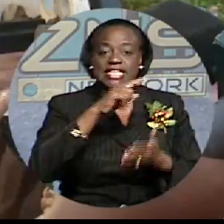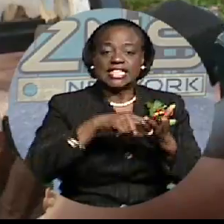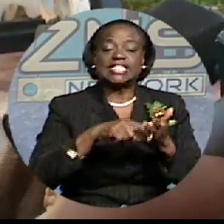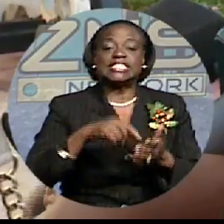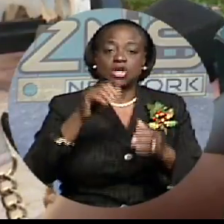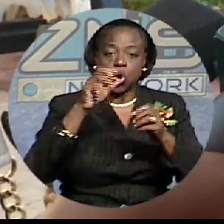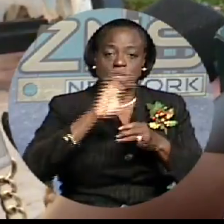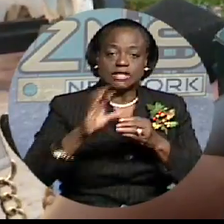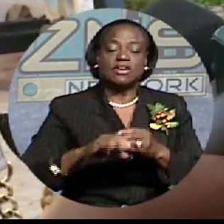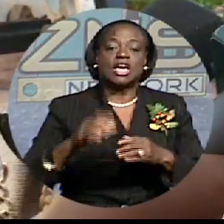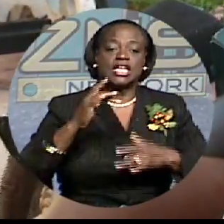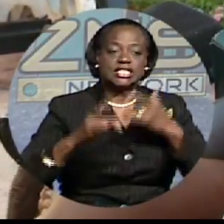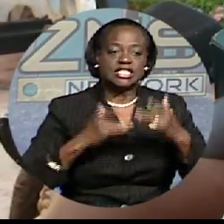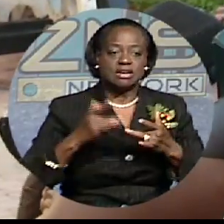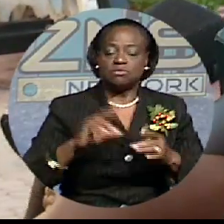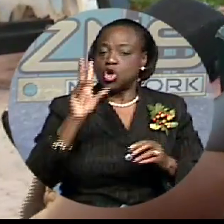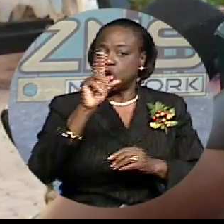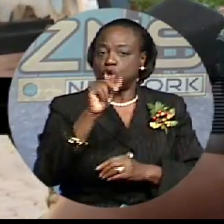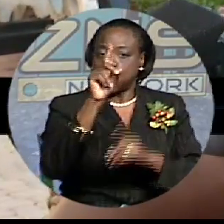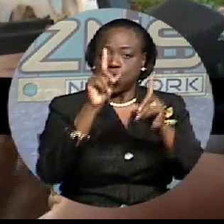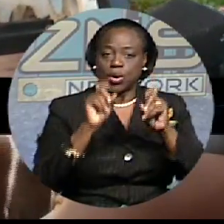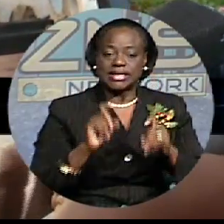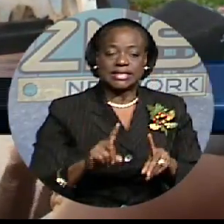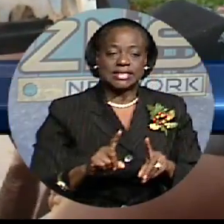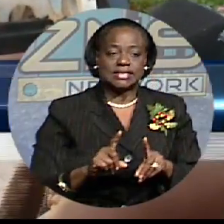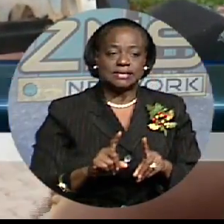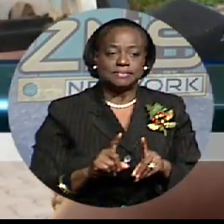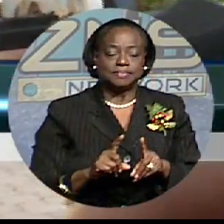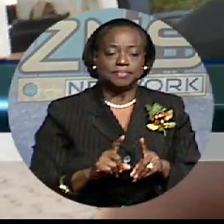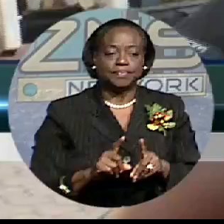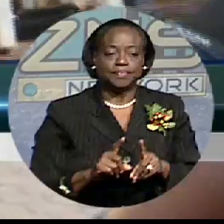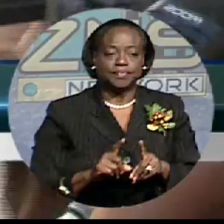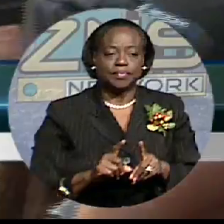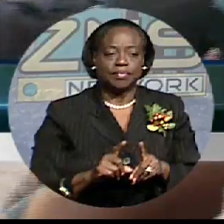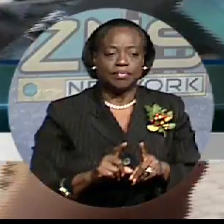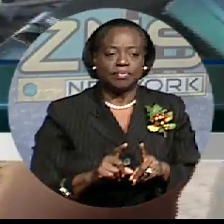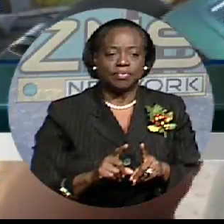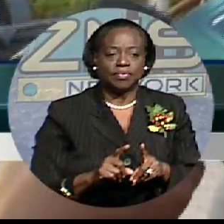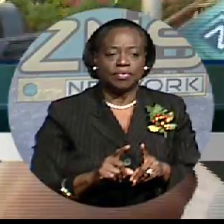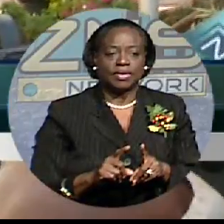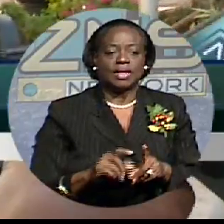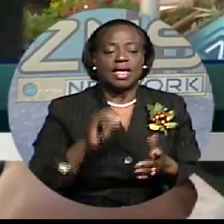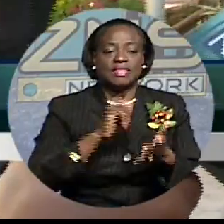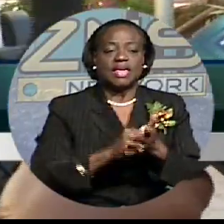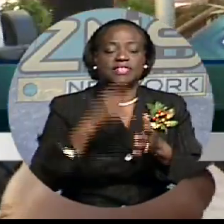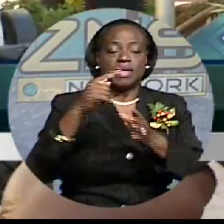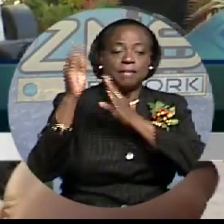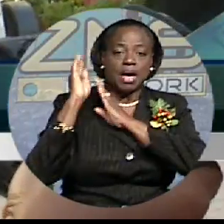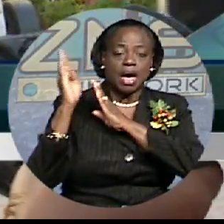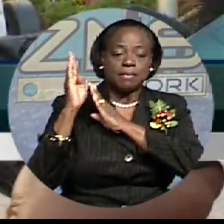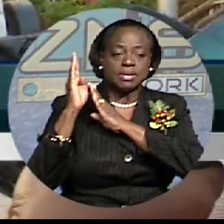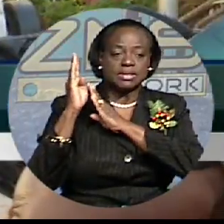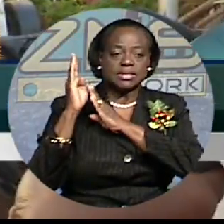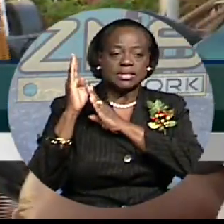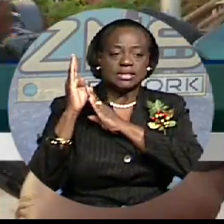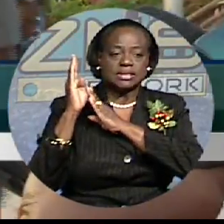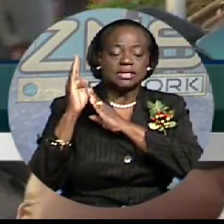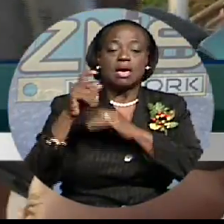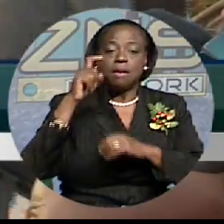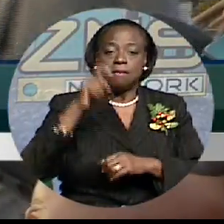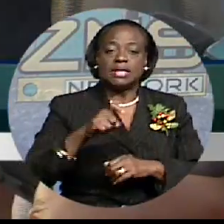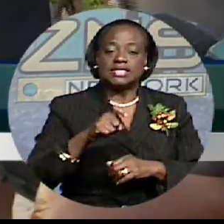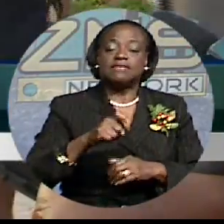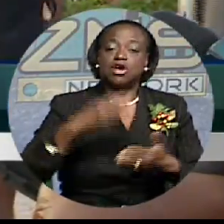concern. There's no question it'll have some implications for the Bahamas, and the Bahamas must now begin to give renewed